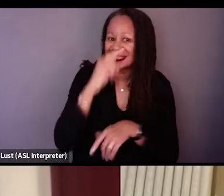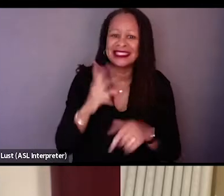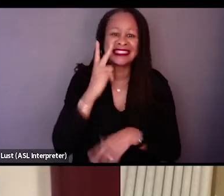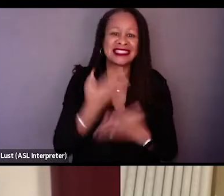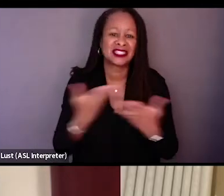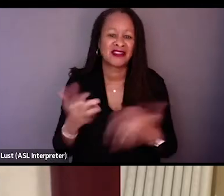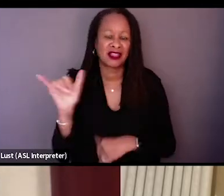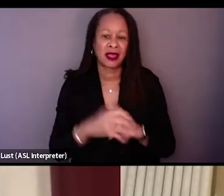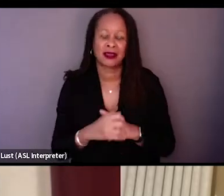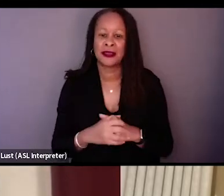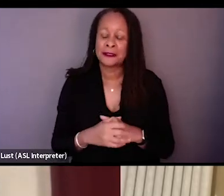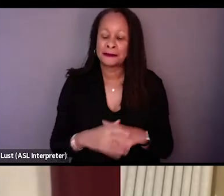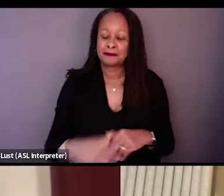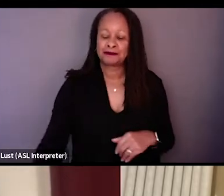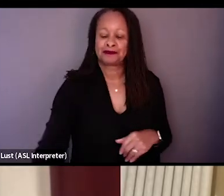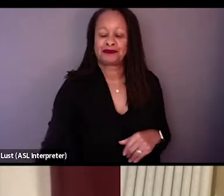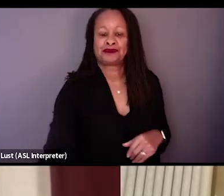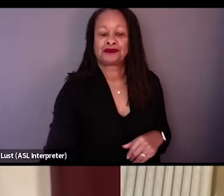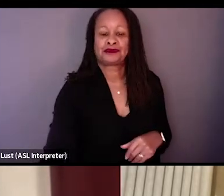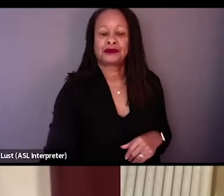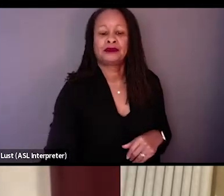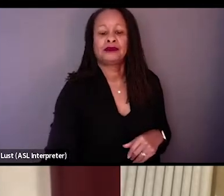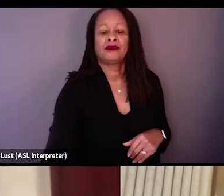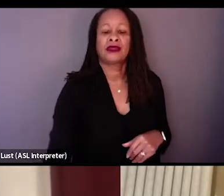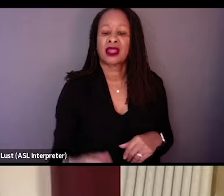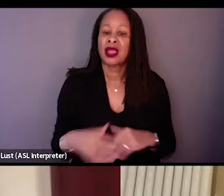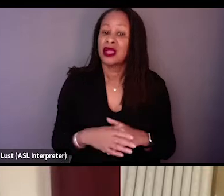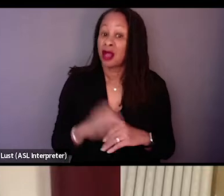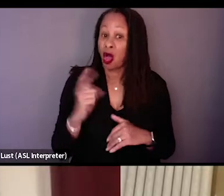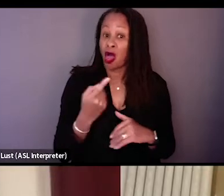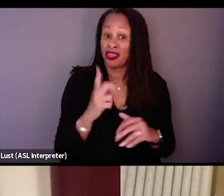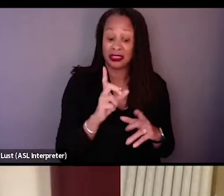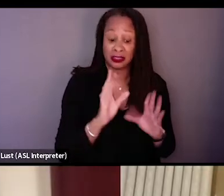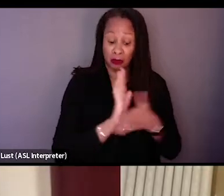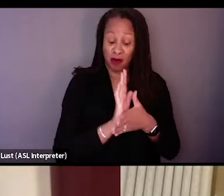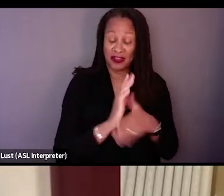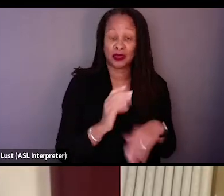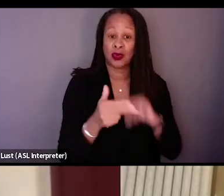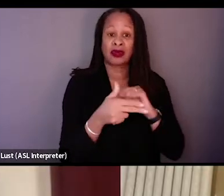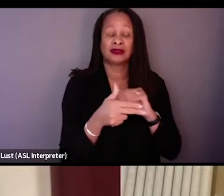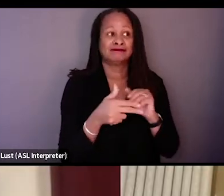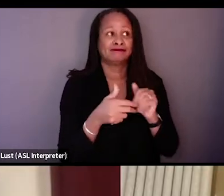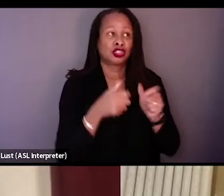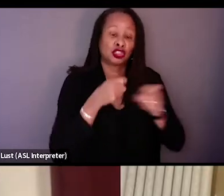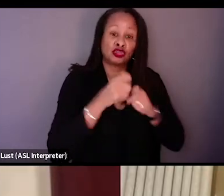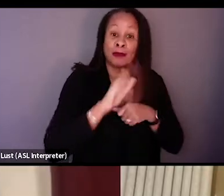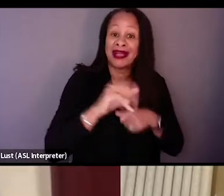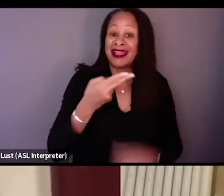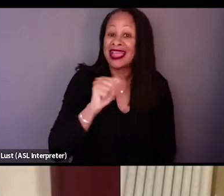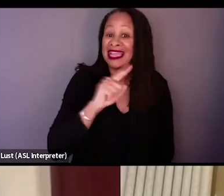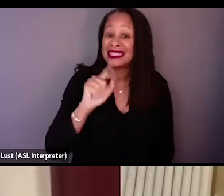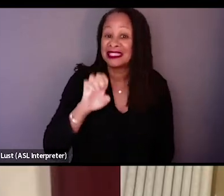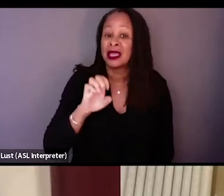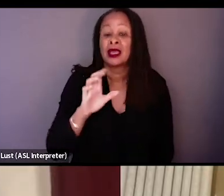like, because all these movies were dictated by the Hays Code, you see a white couple and married couple in bed in two separate beds,